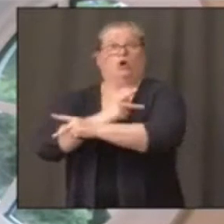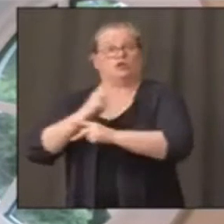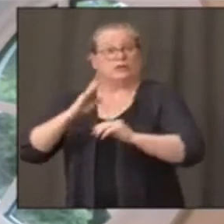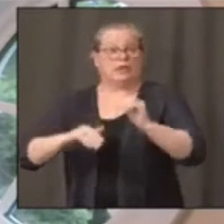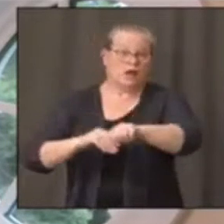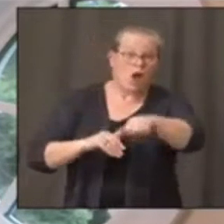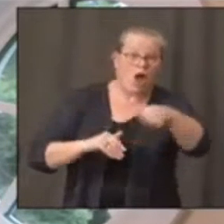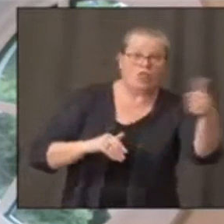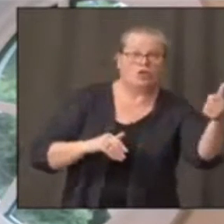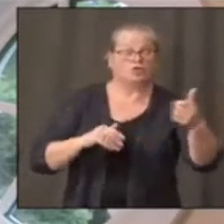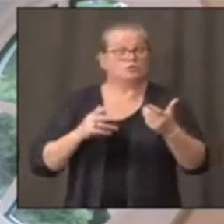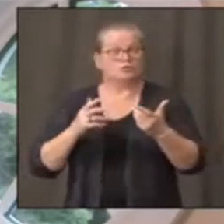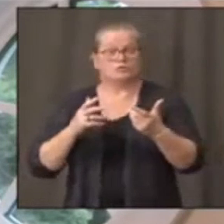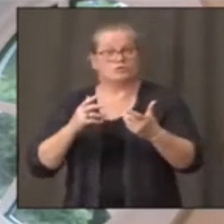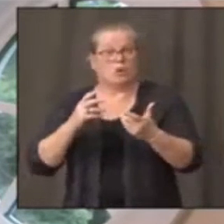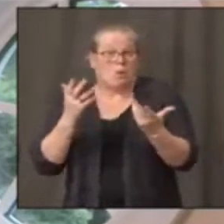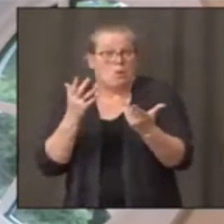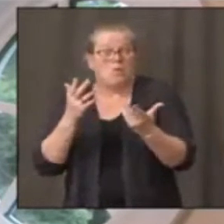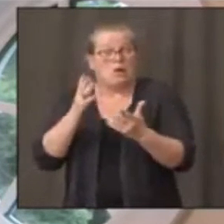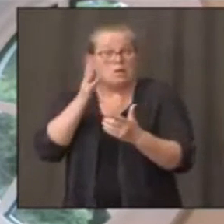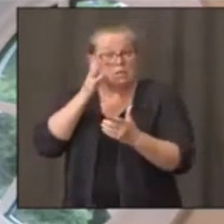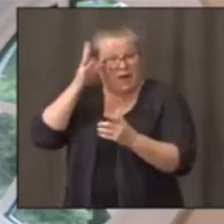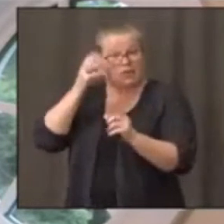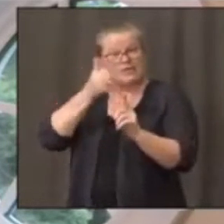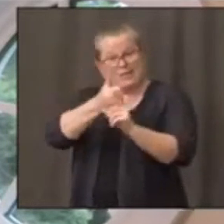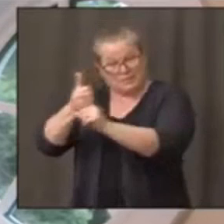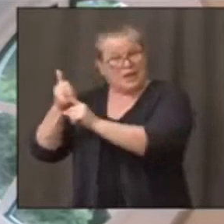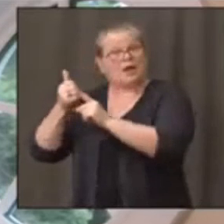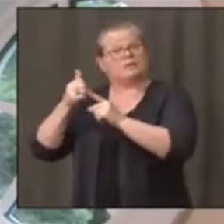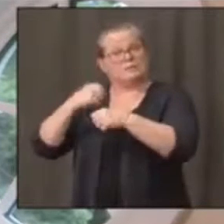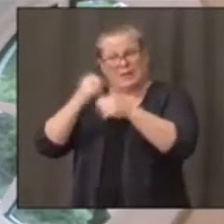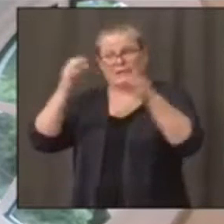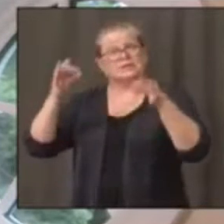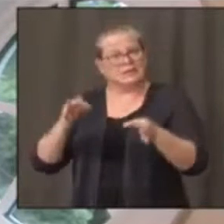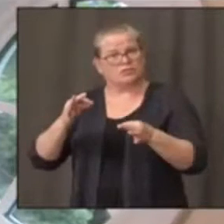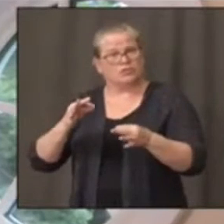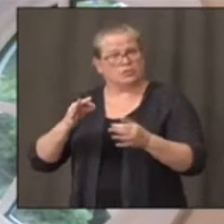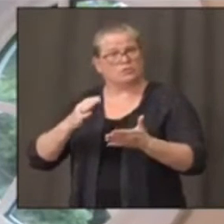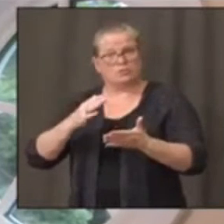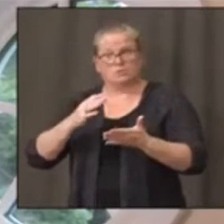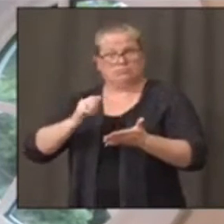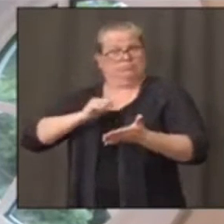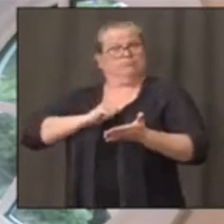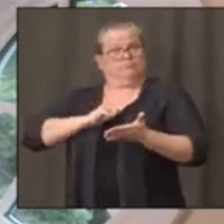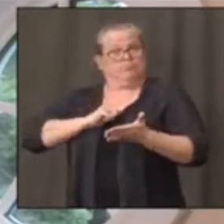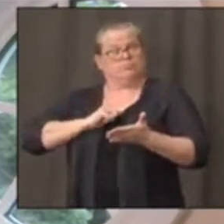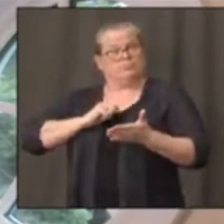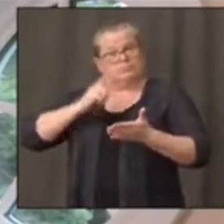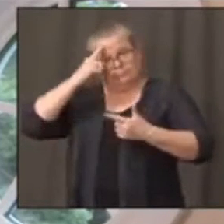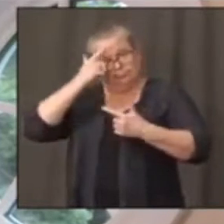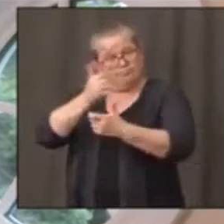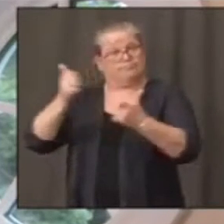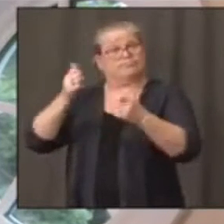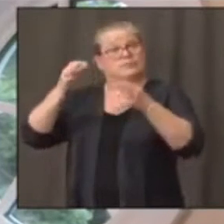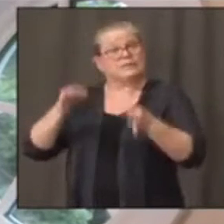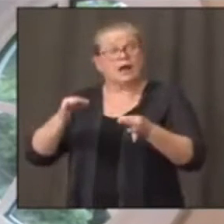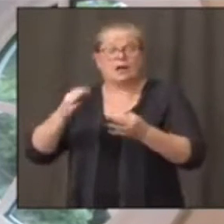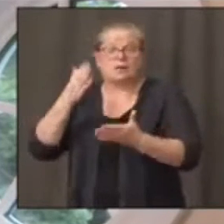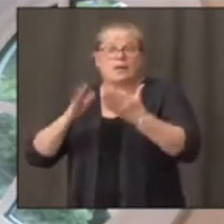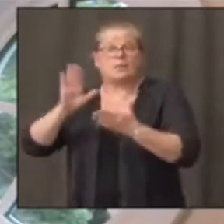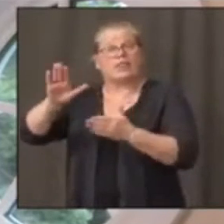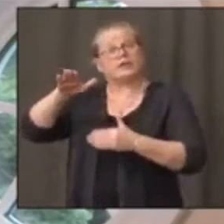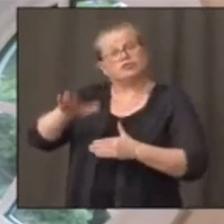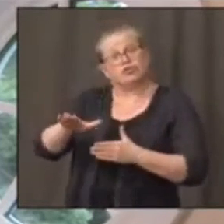parents need discretion to make decisions to, keep their kids home. A child who is asthmatic or has diabetes is in a